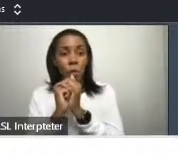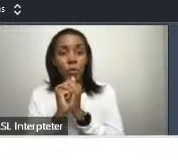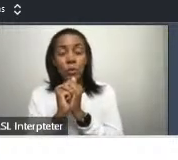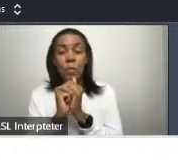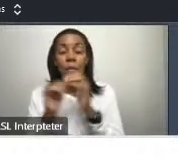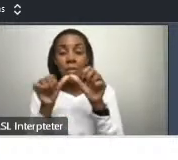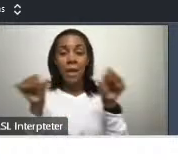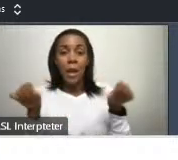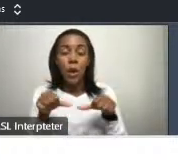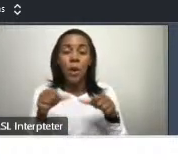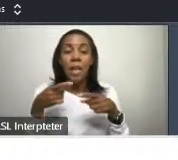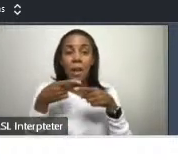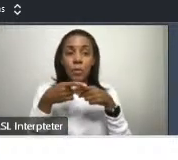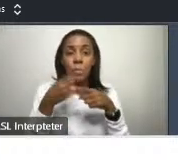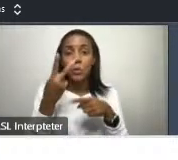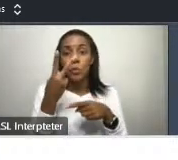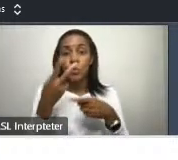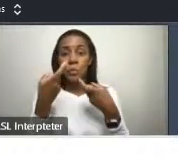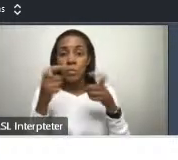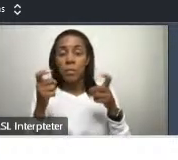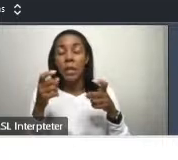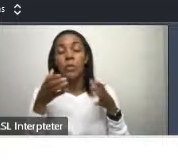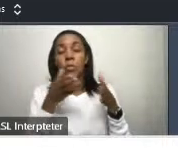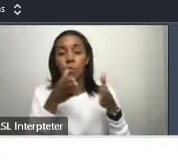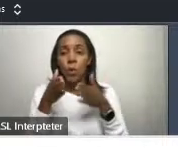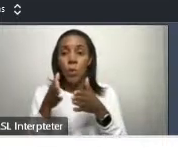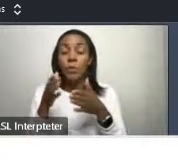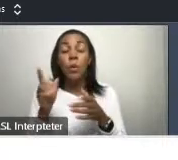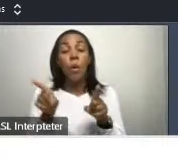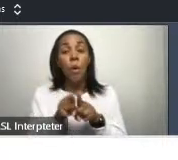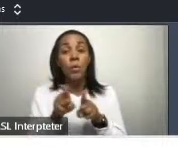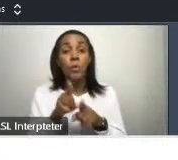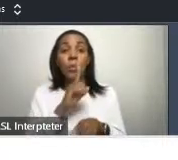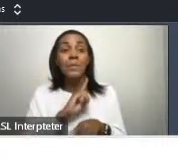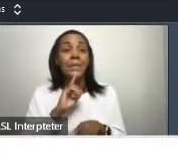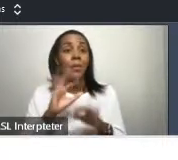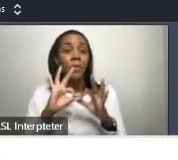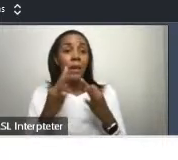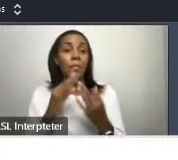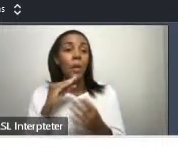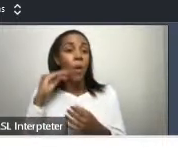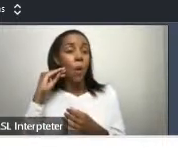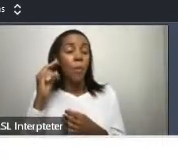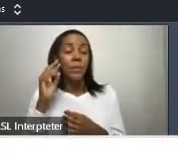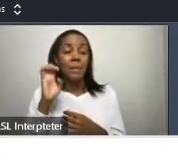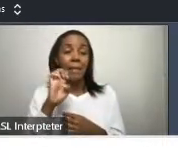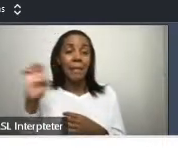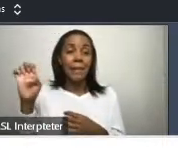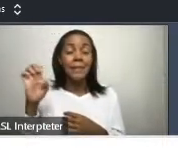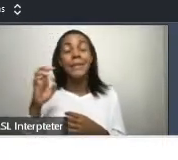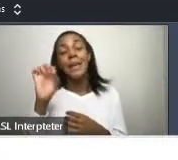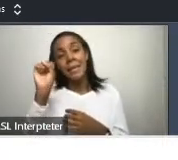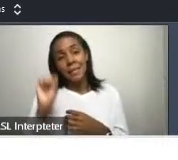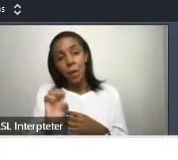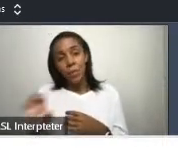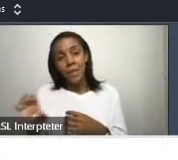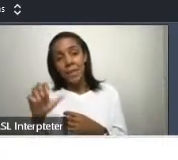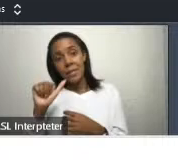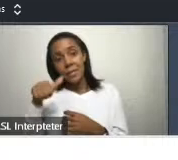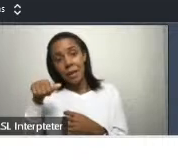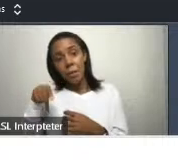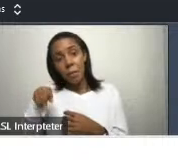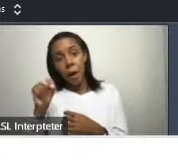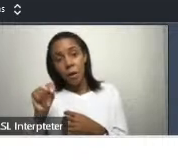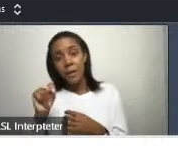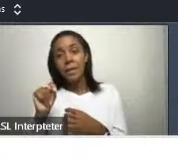major roads, as well as single-family homes to the east, some apartments to the southeast, and single-family